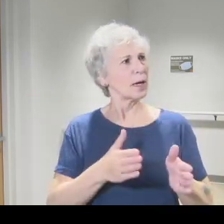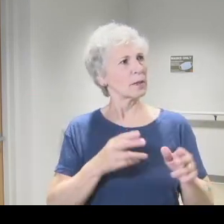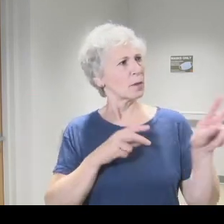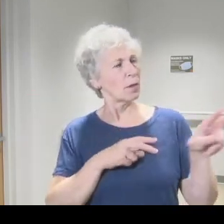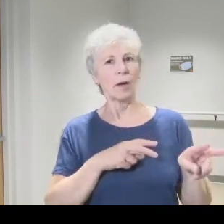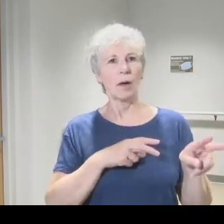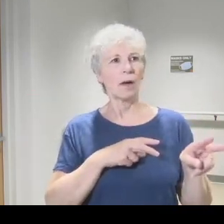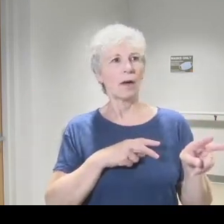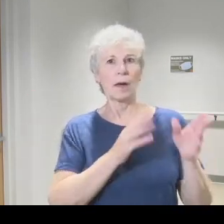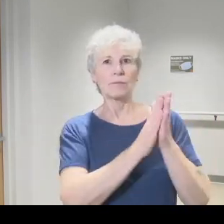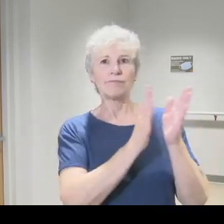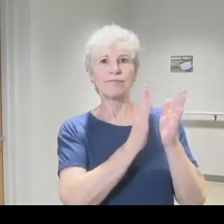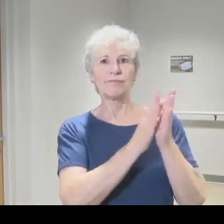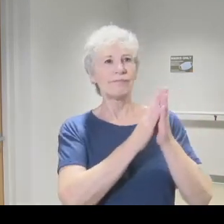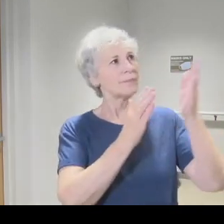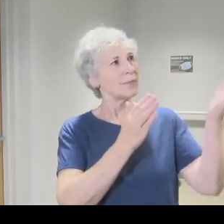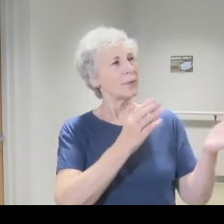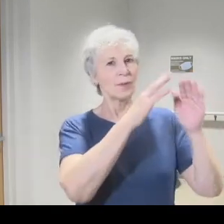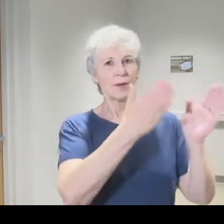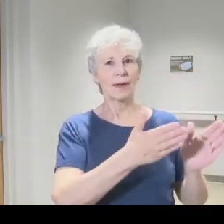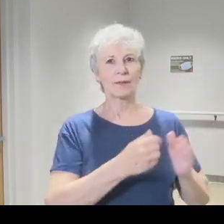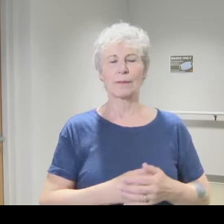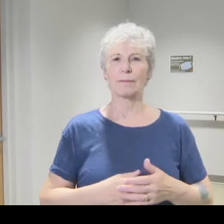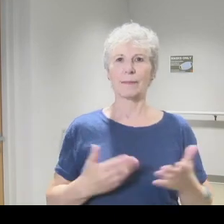and starts applauding it.